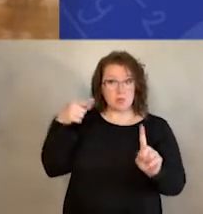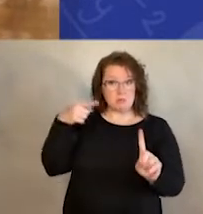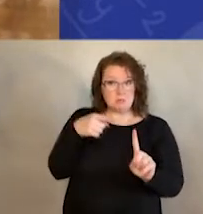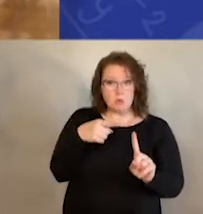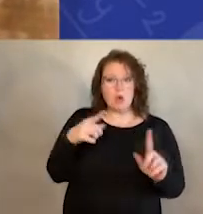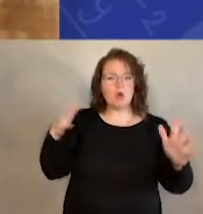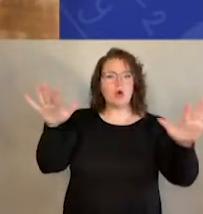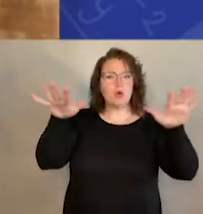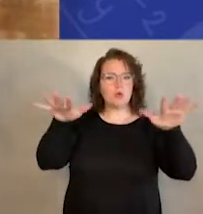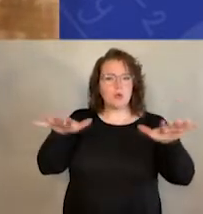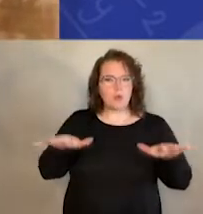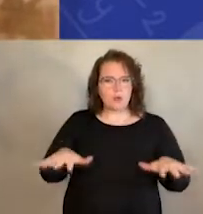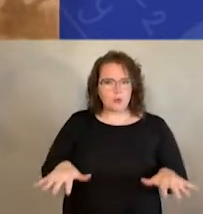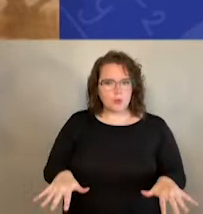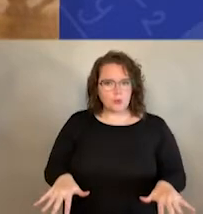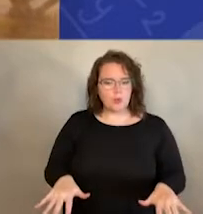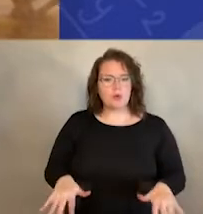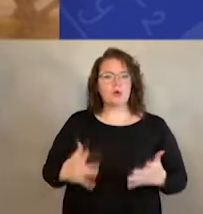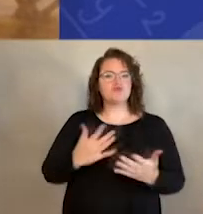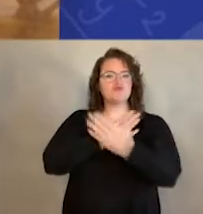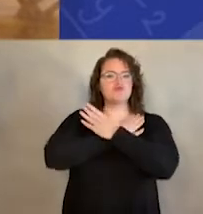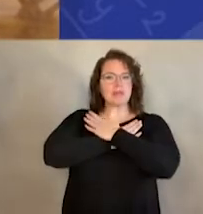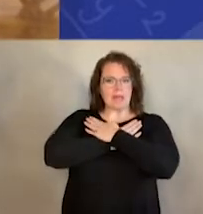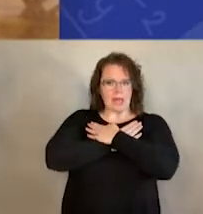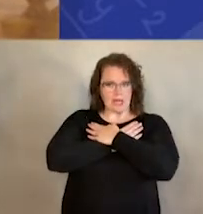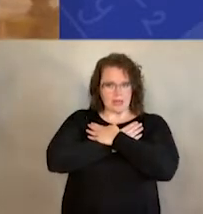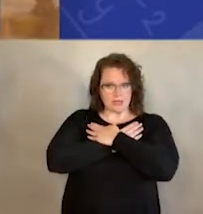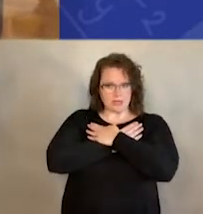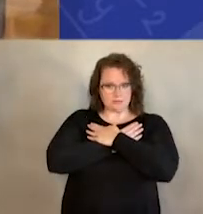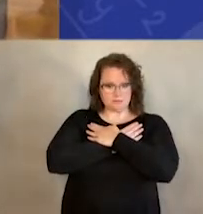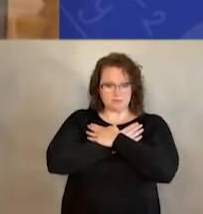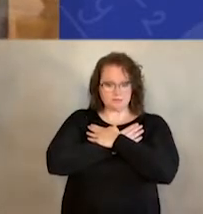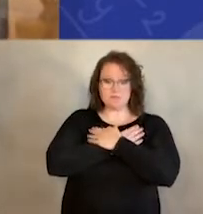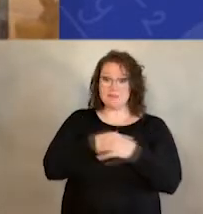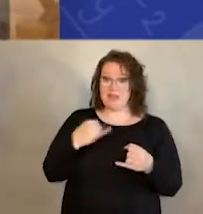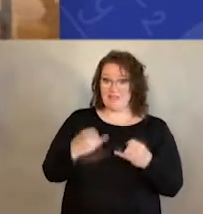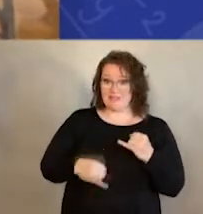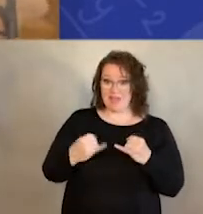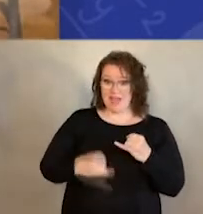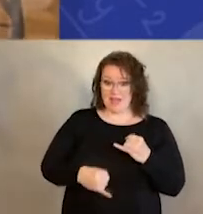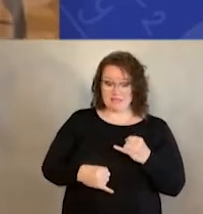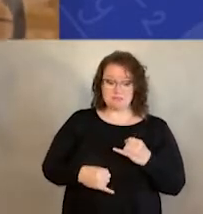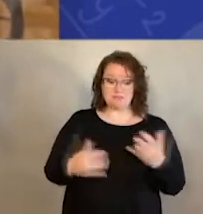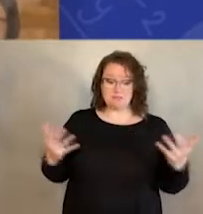as well as just calm our whole body down. Just calm ourselves. Our last